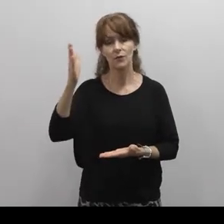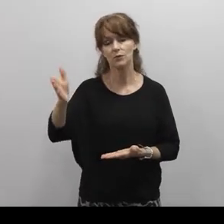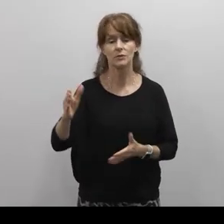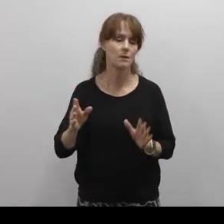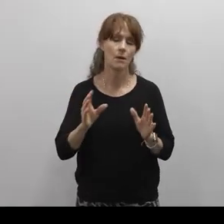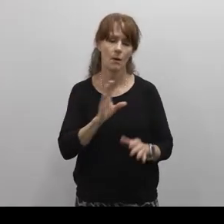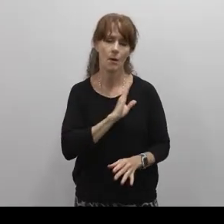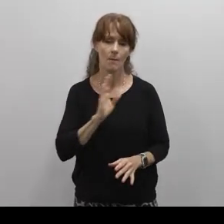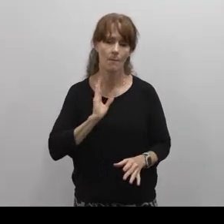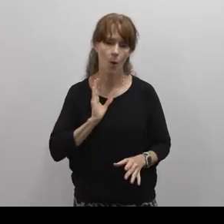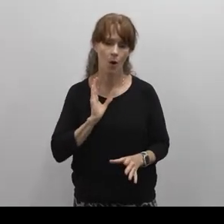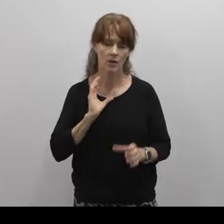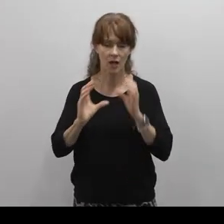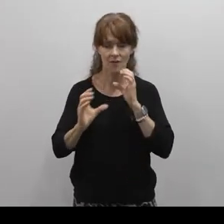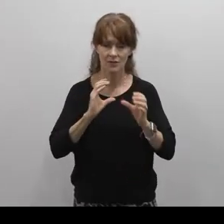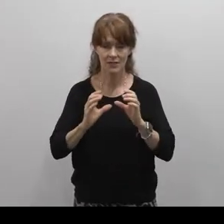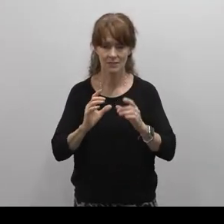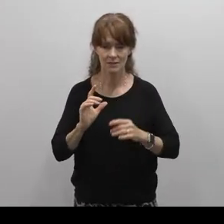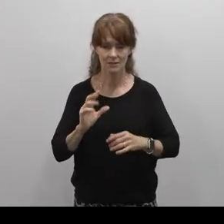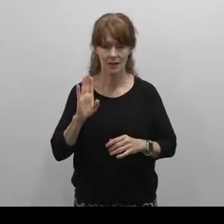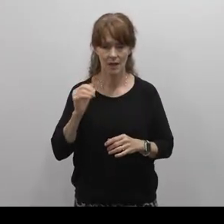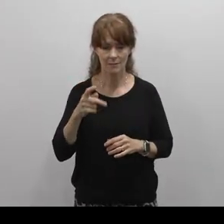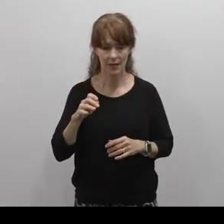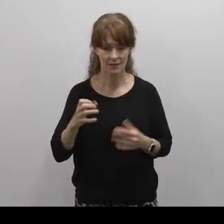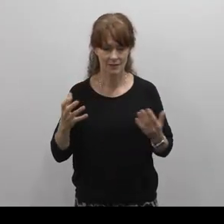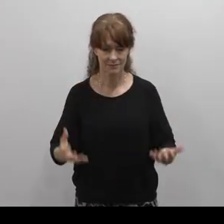policy conversations and updates.